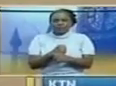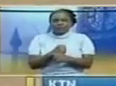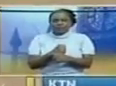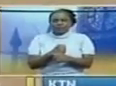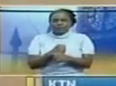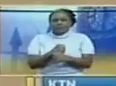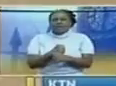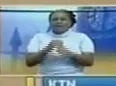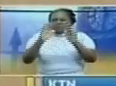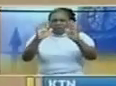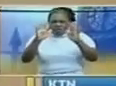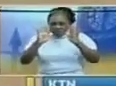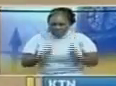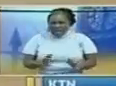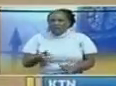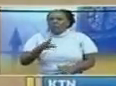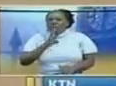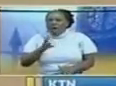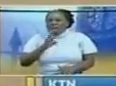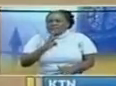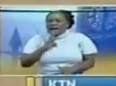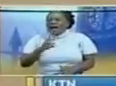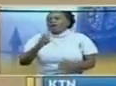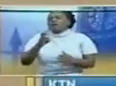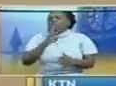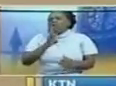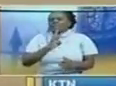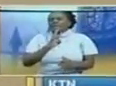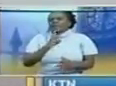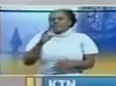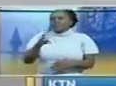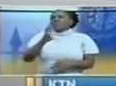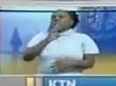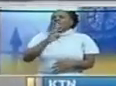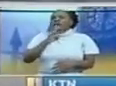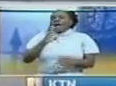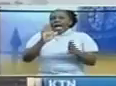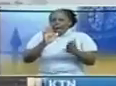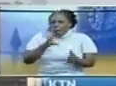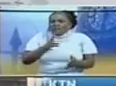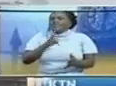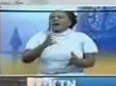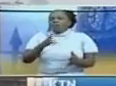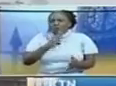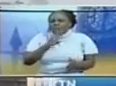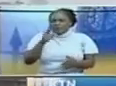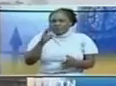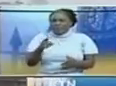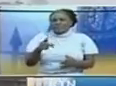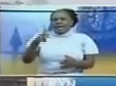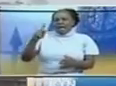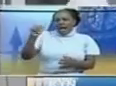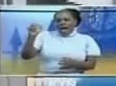The main component of hydroelectric power is water, water and more water. This is the Kamburu